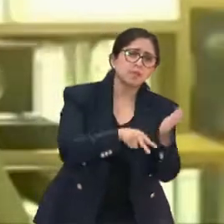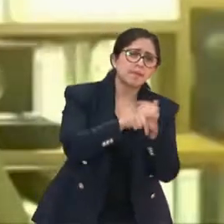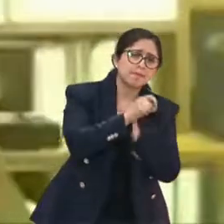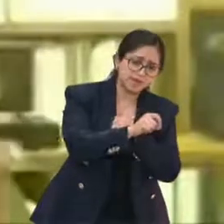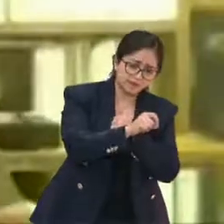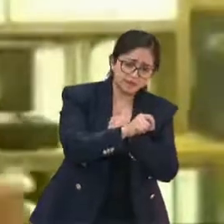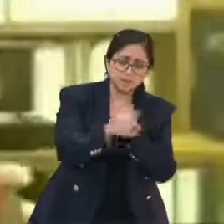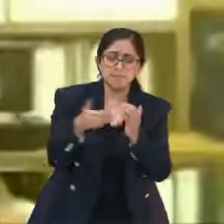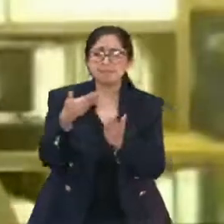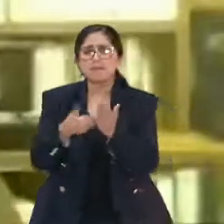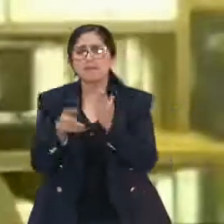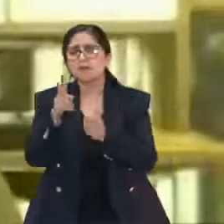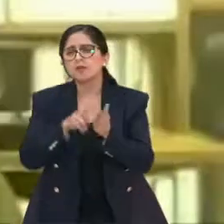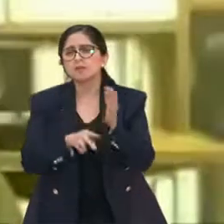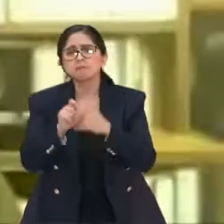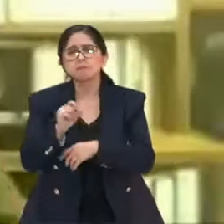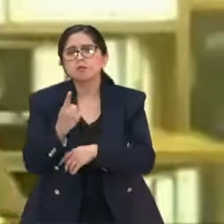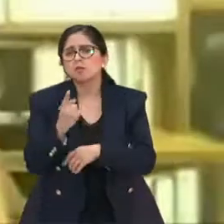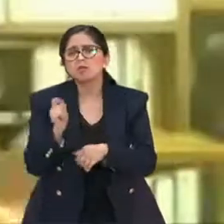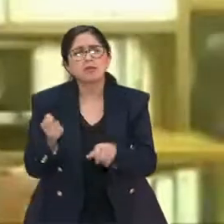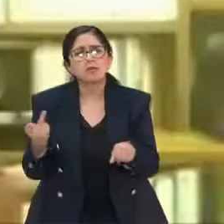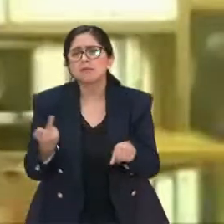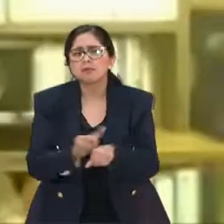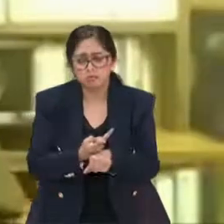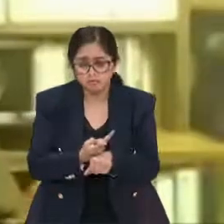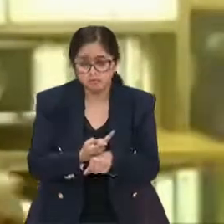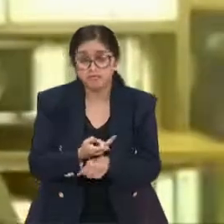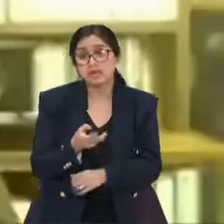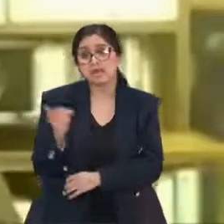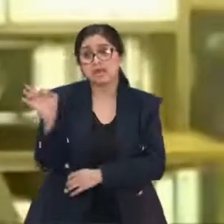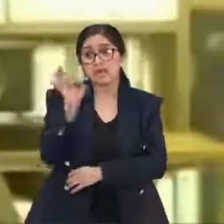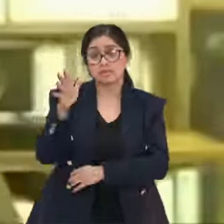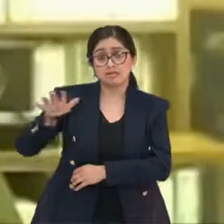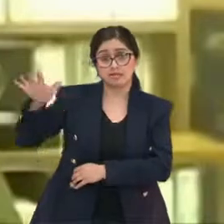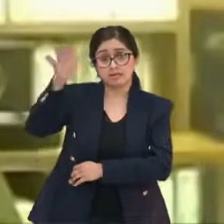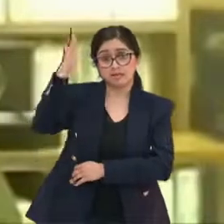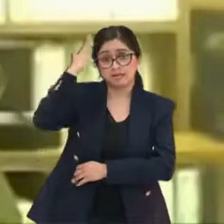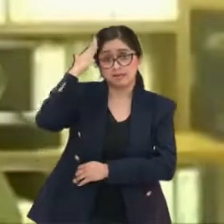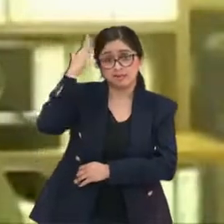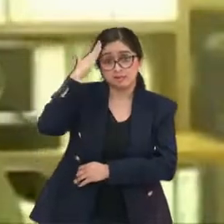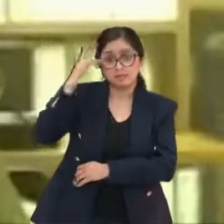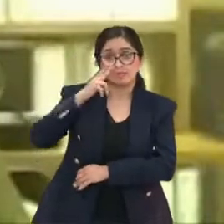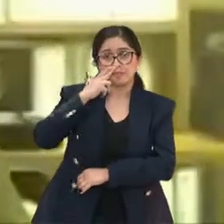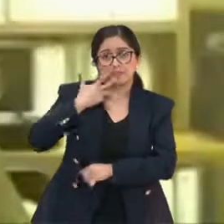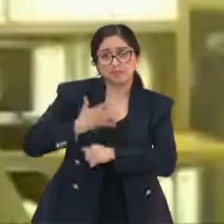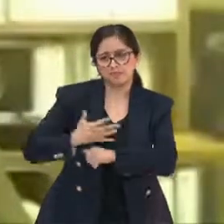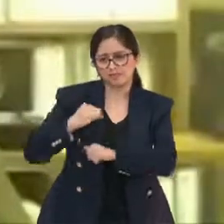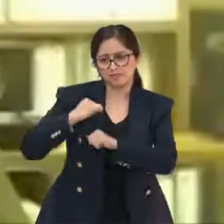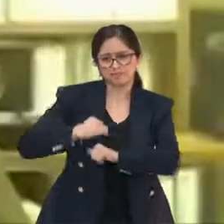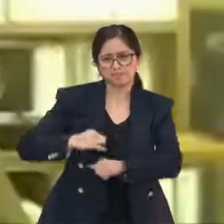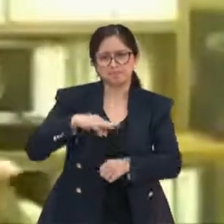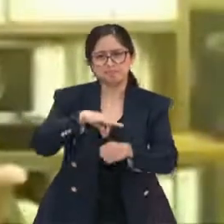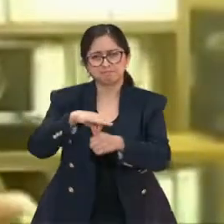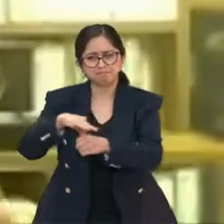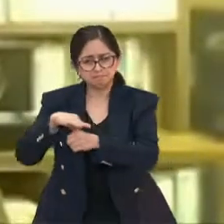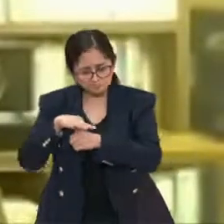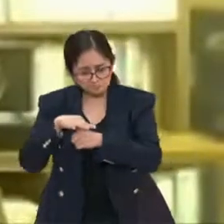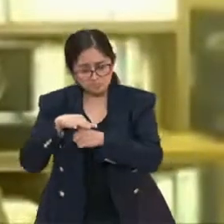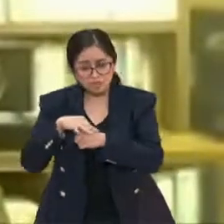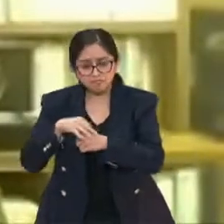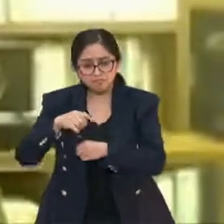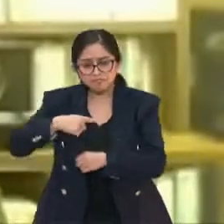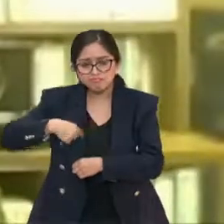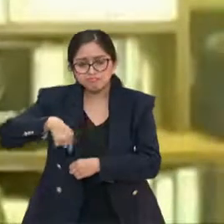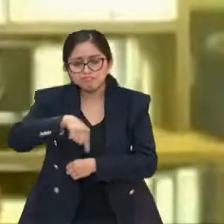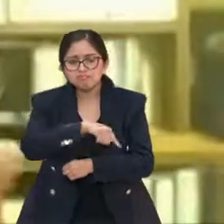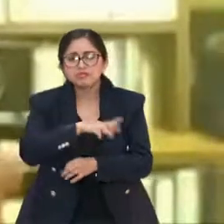changed between 2020 and 2021? Somehow the electoral bodies and together with society, we